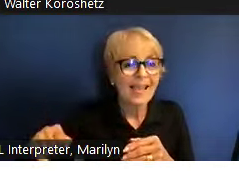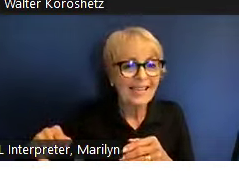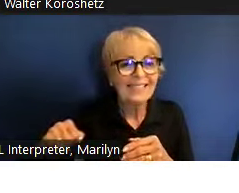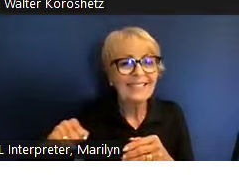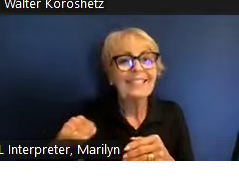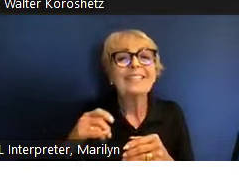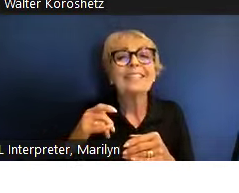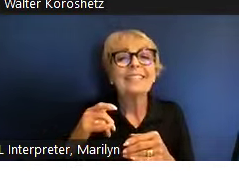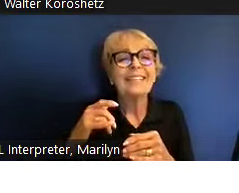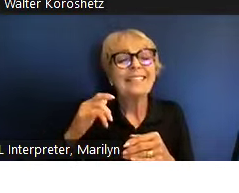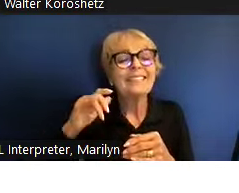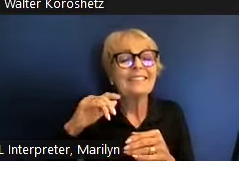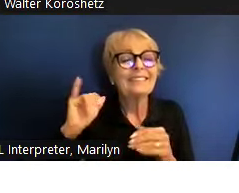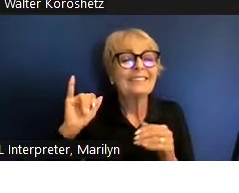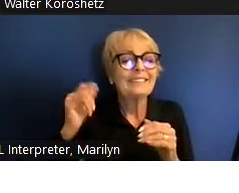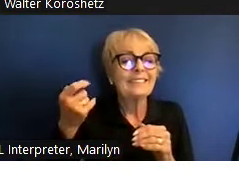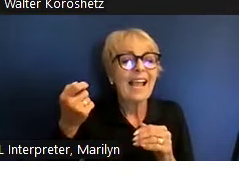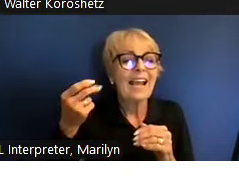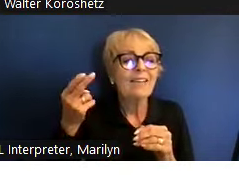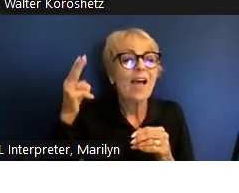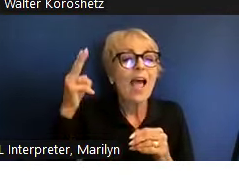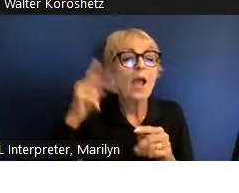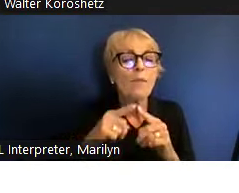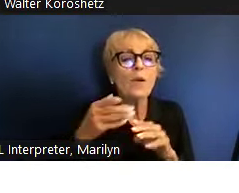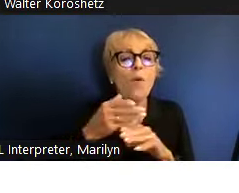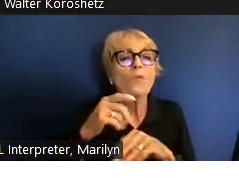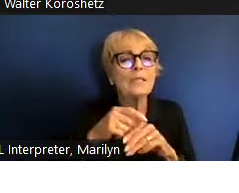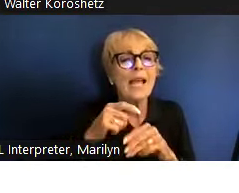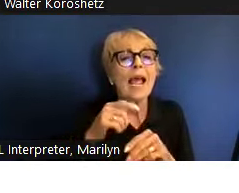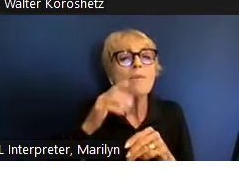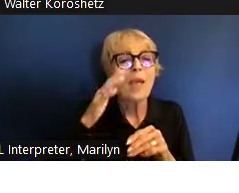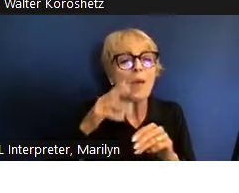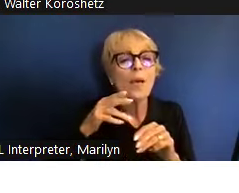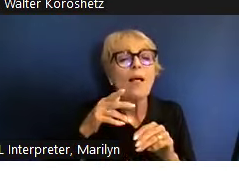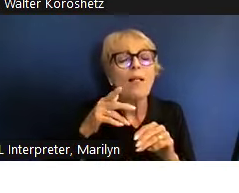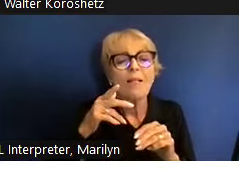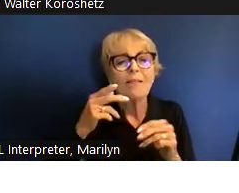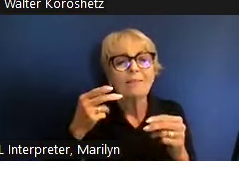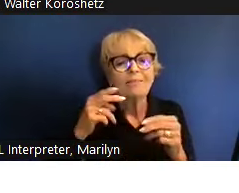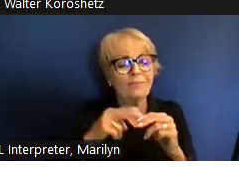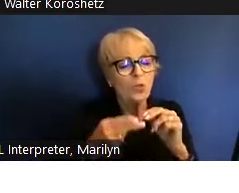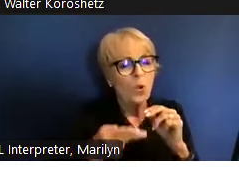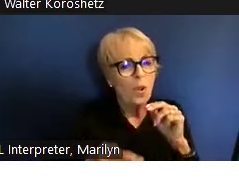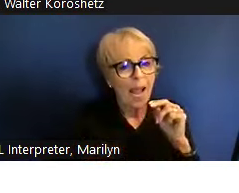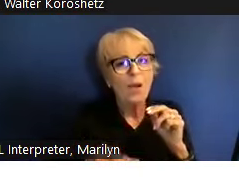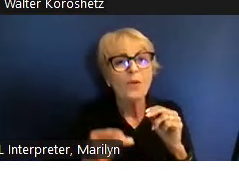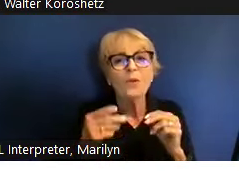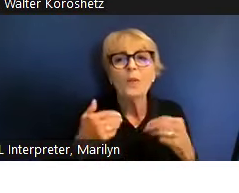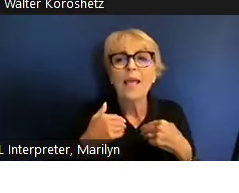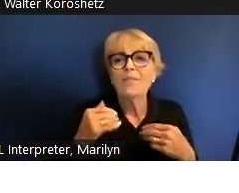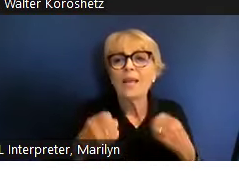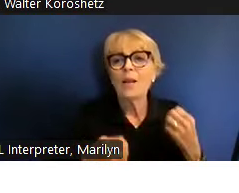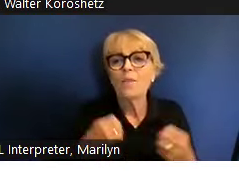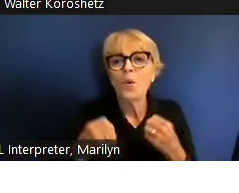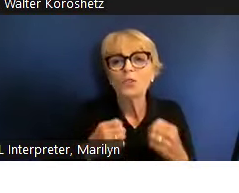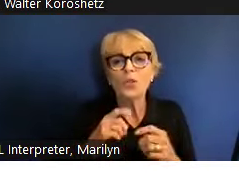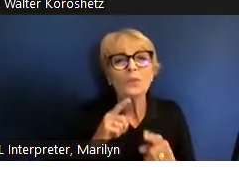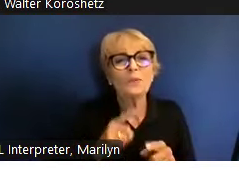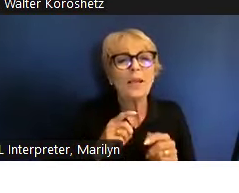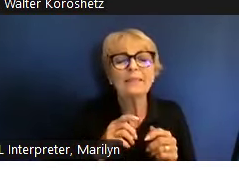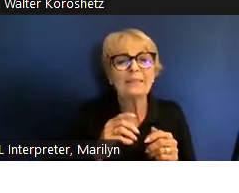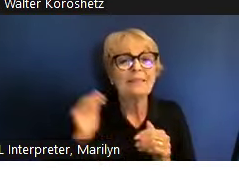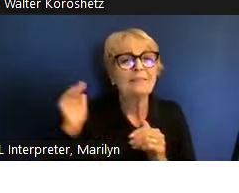over time, we know that it will go down and that we will have that sort of emotional response with less intensity